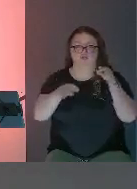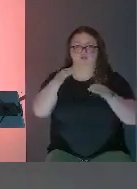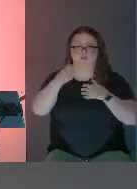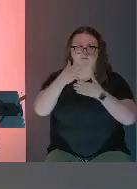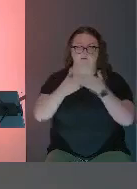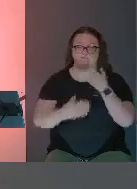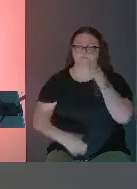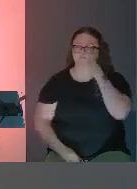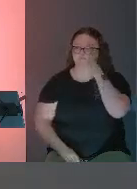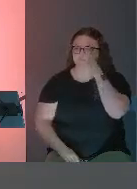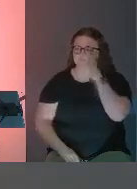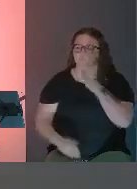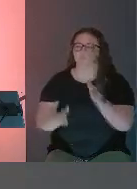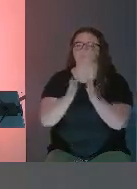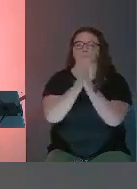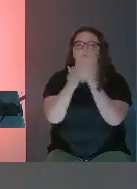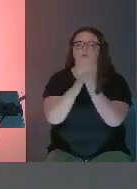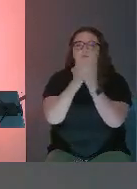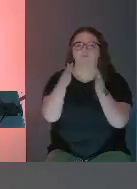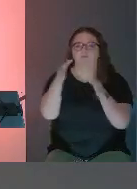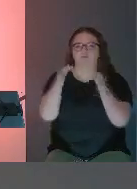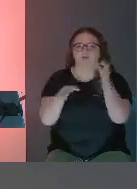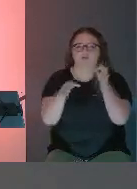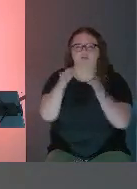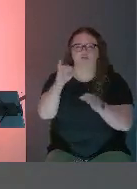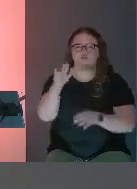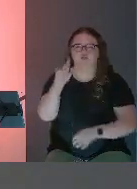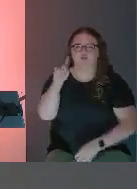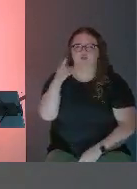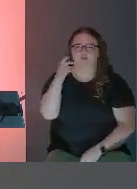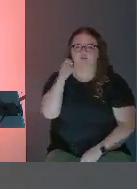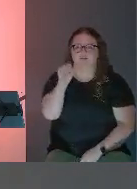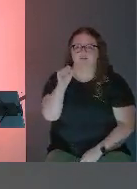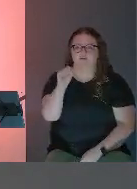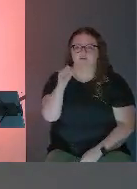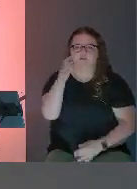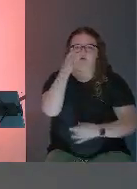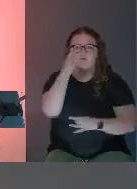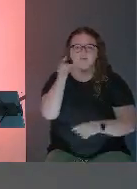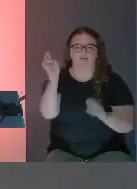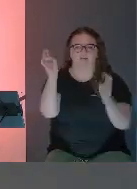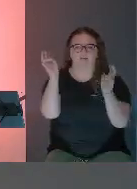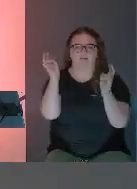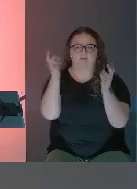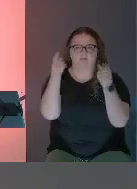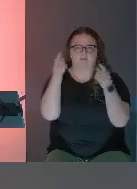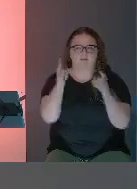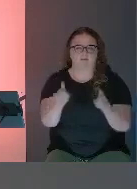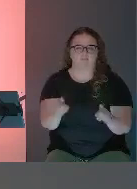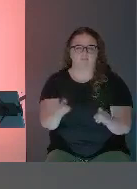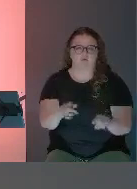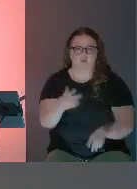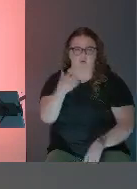And in the Book of Judges, you find an interesting theme playing out three times in that